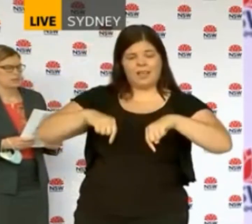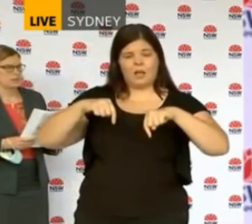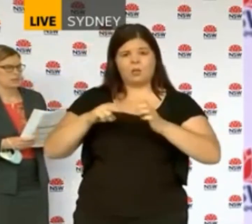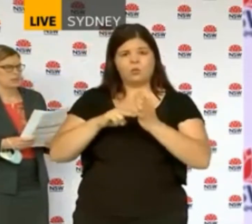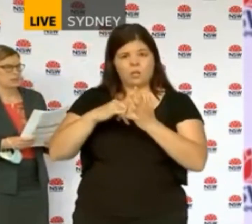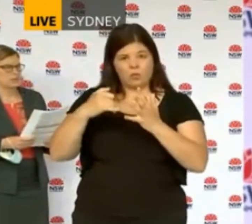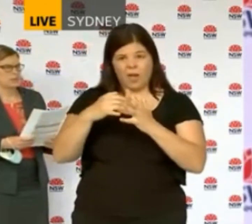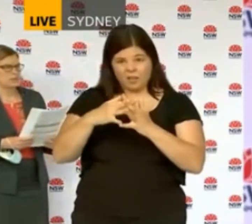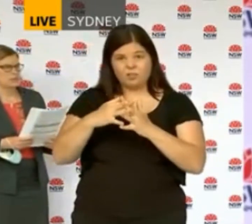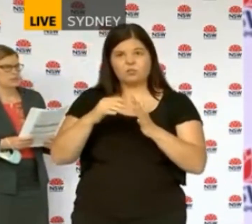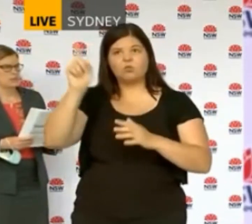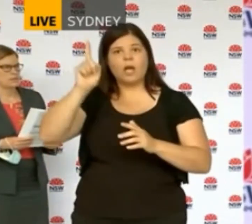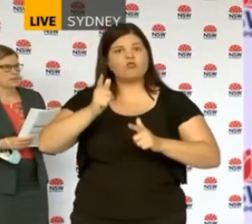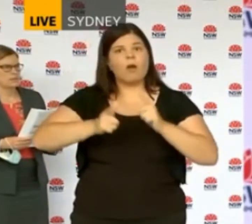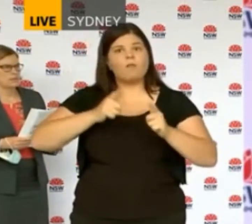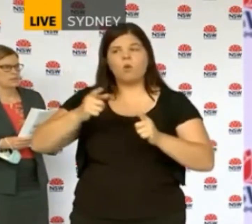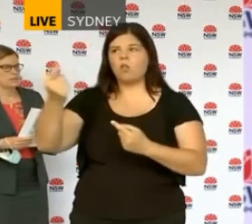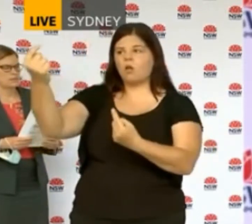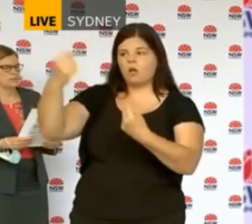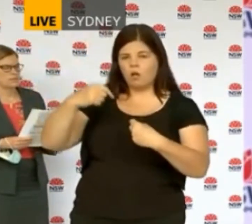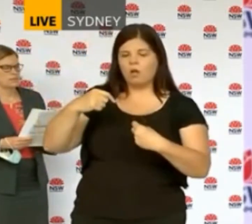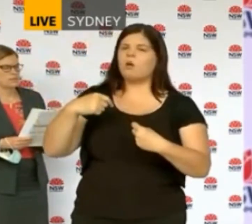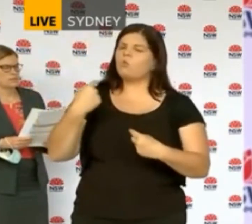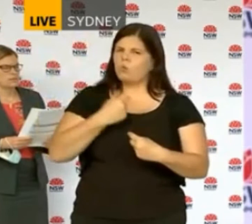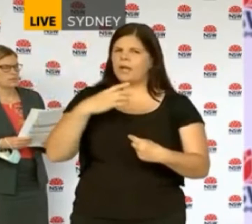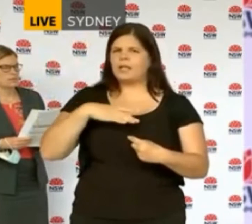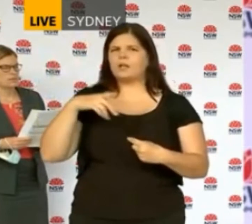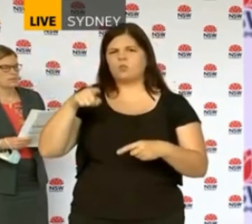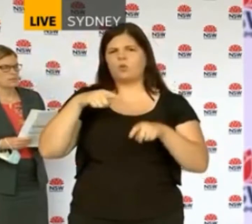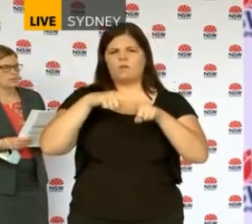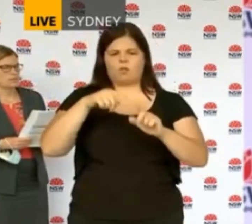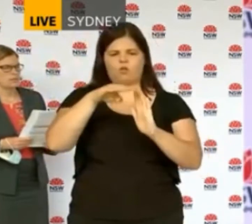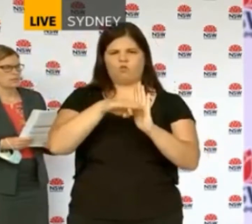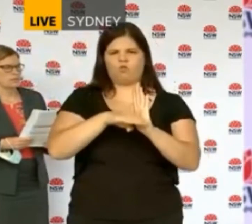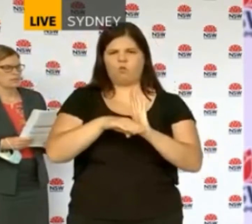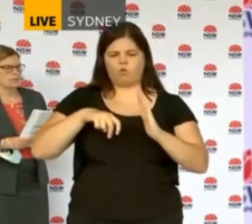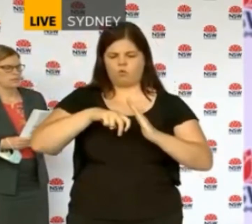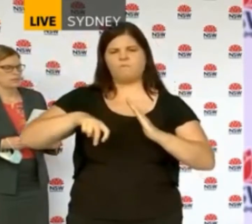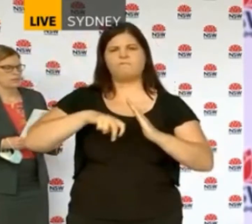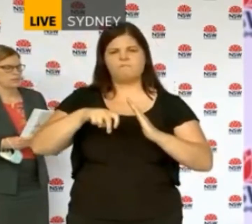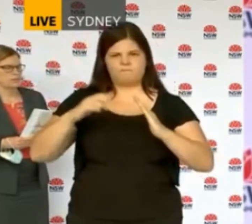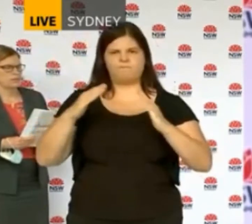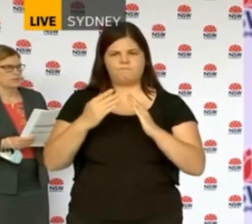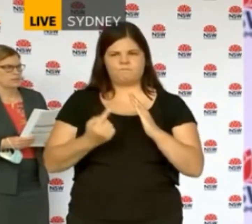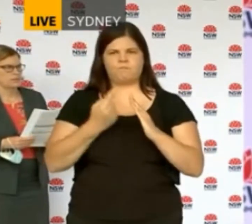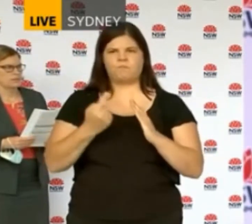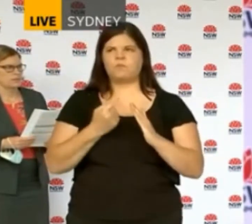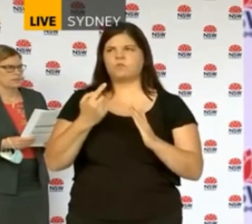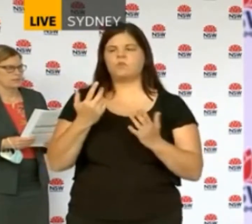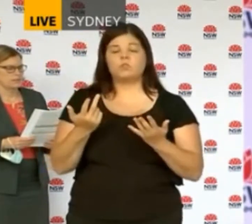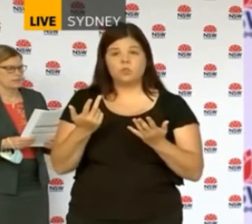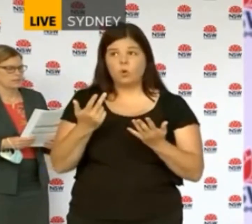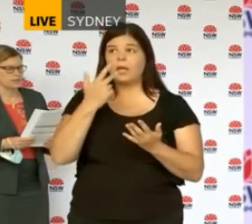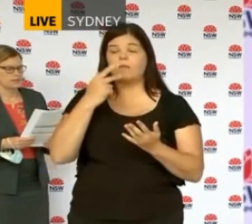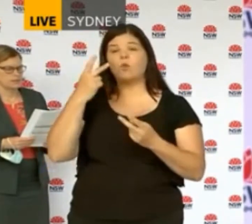and you come from those areas, we expect you to abide by the isolation rules that would have applied to you if you were in Brisbane.